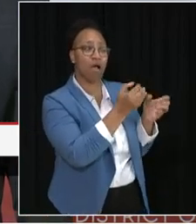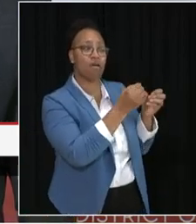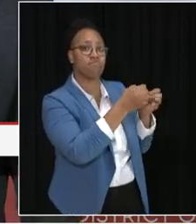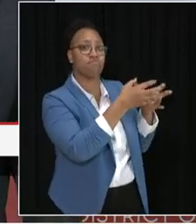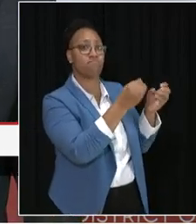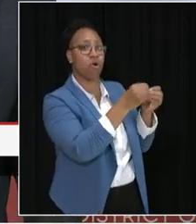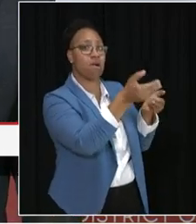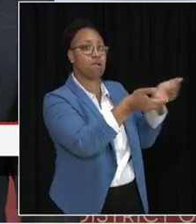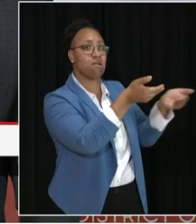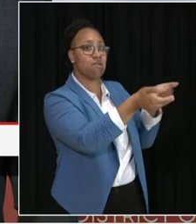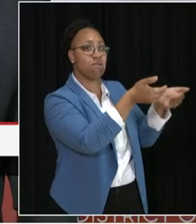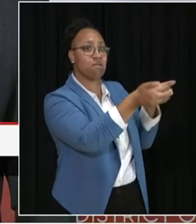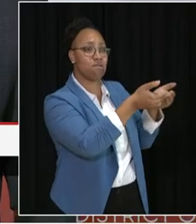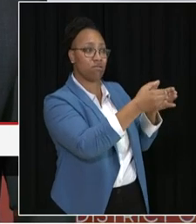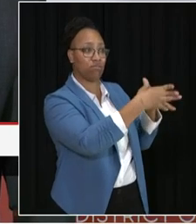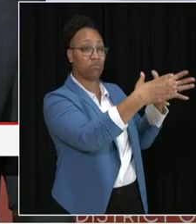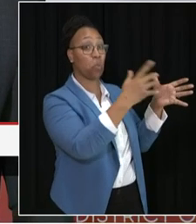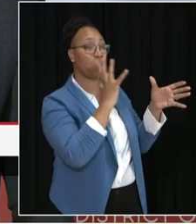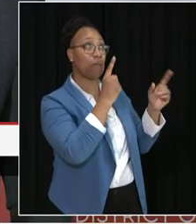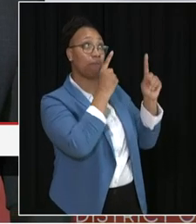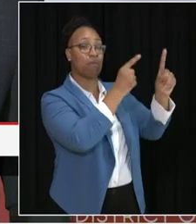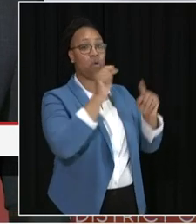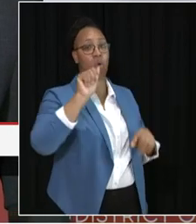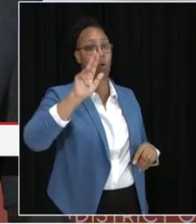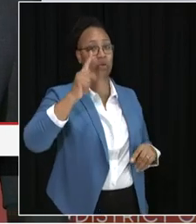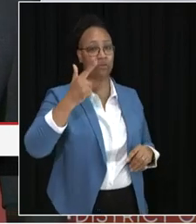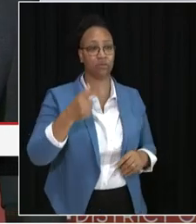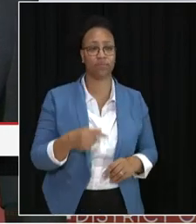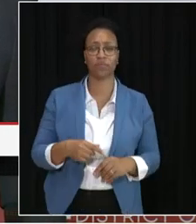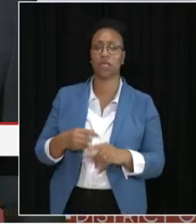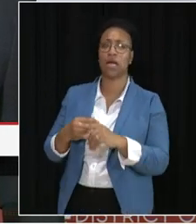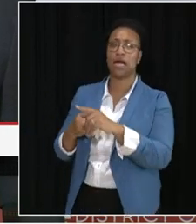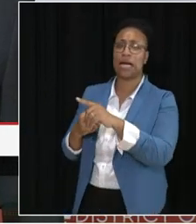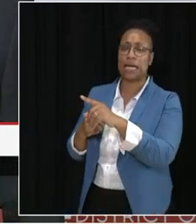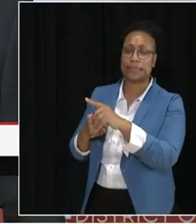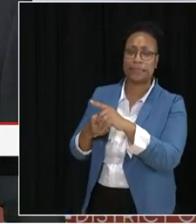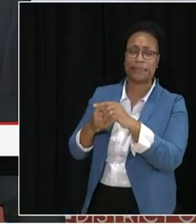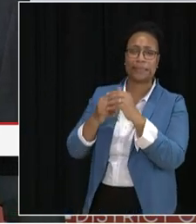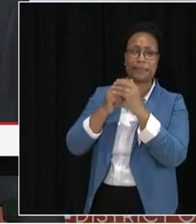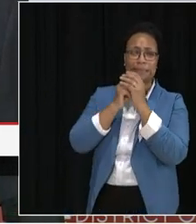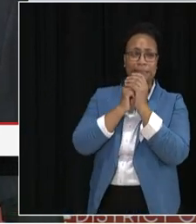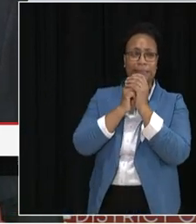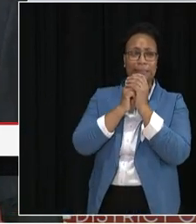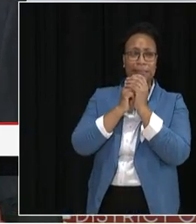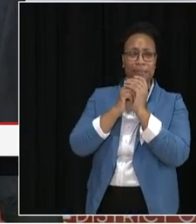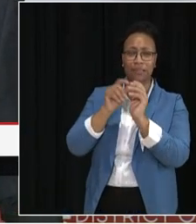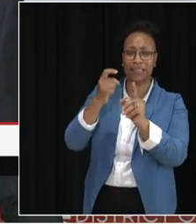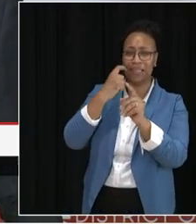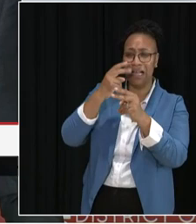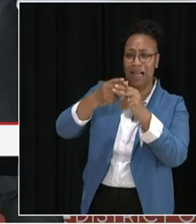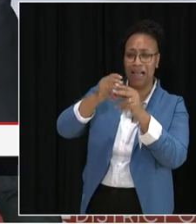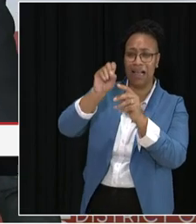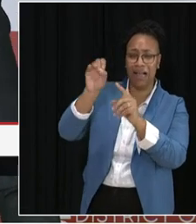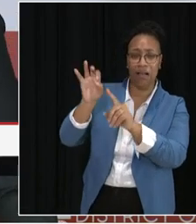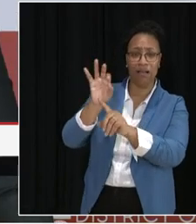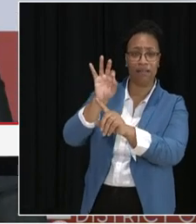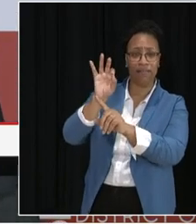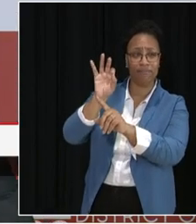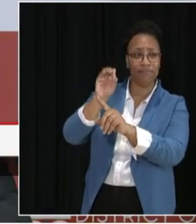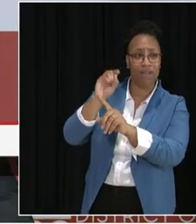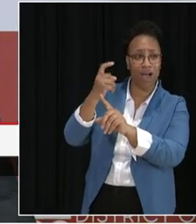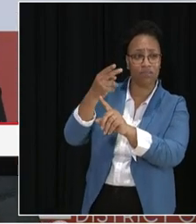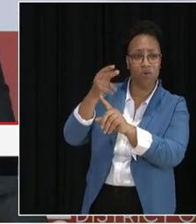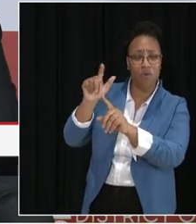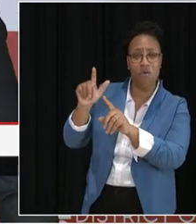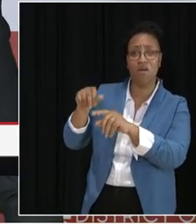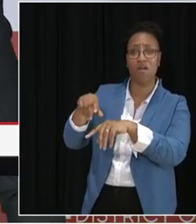the Hardy campus, the Fox Hall campus, and the infringement on open space, that kind of? Yeah, I think we've got a strong